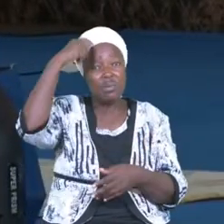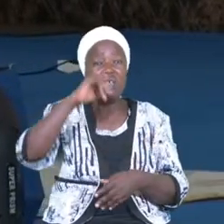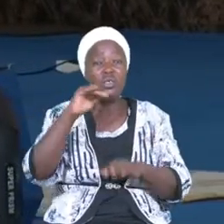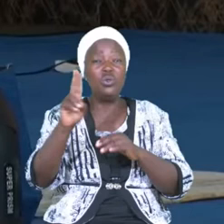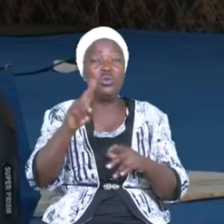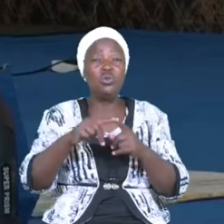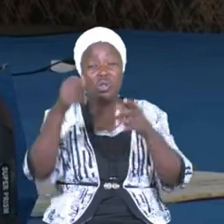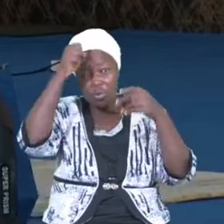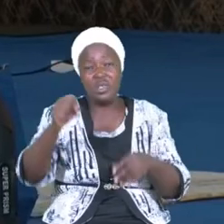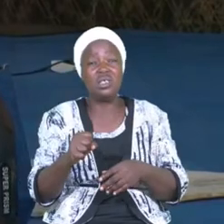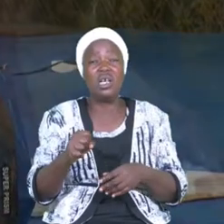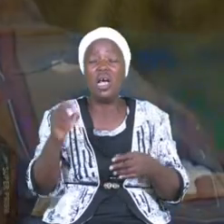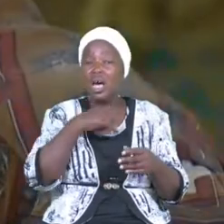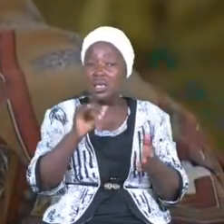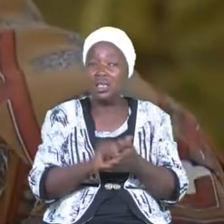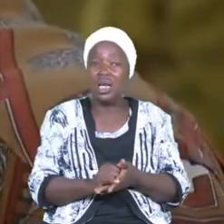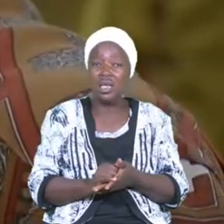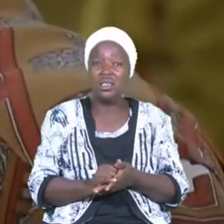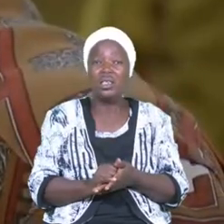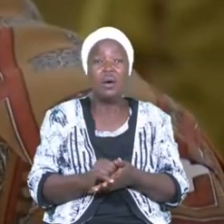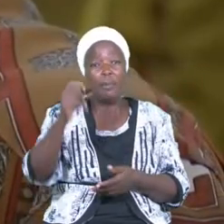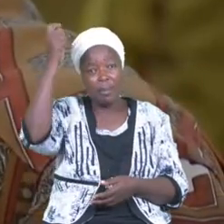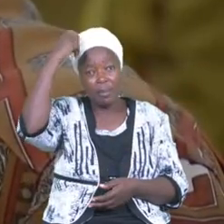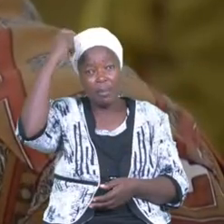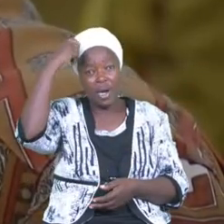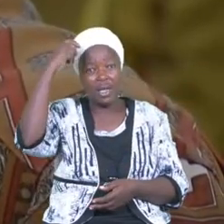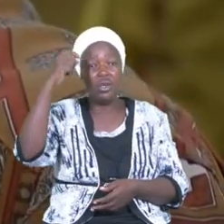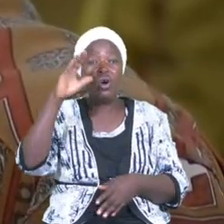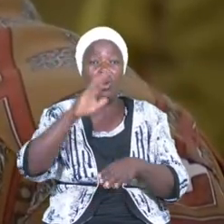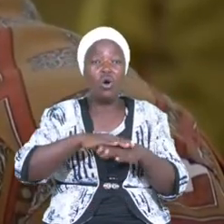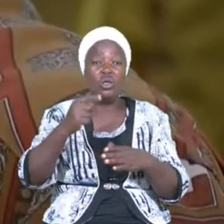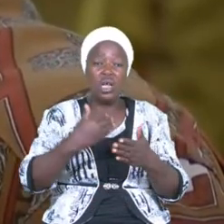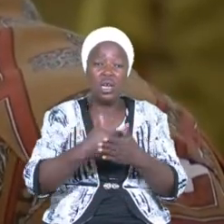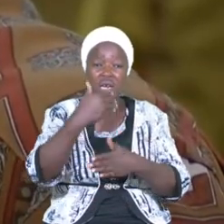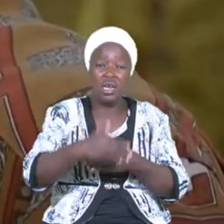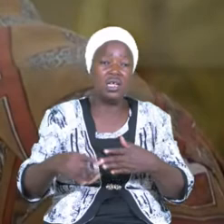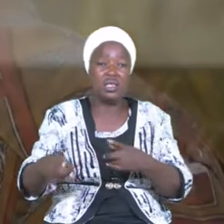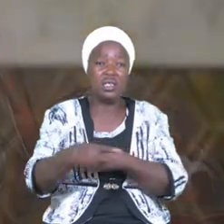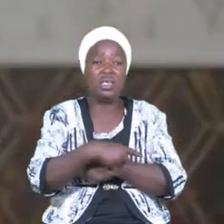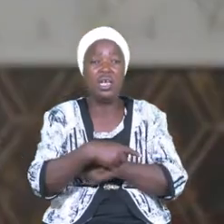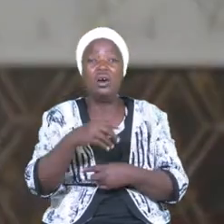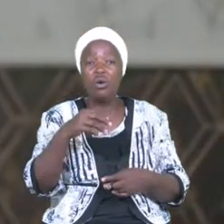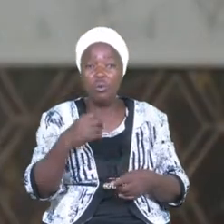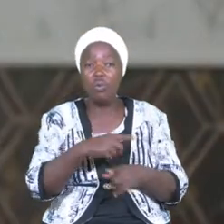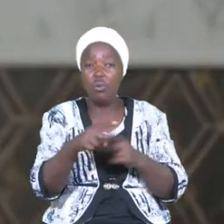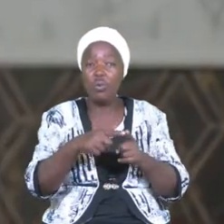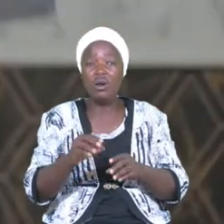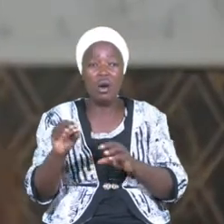And that subconscious mind, on the next day, on the eve of the rapture, will